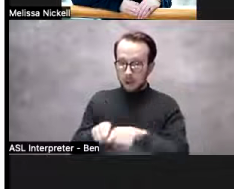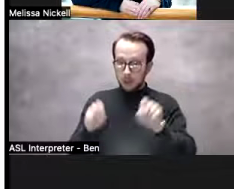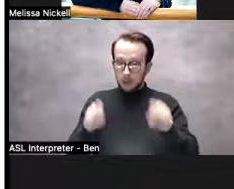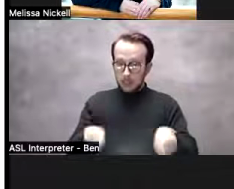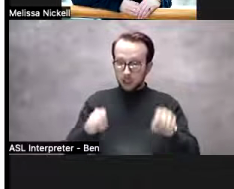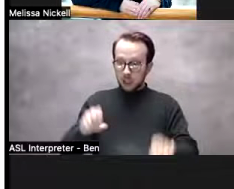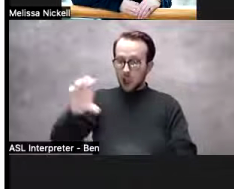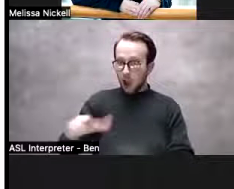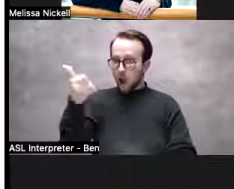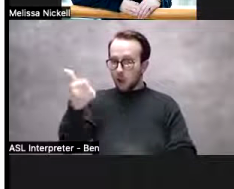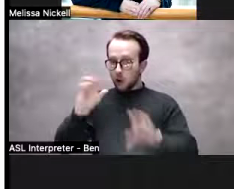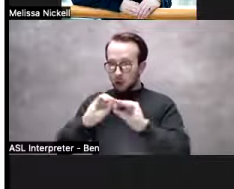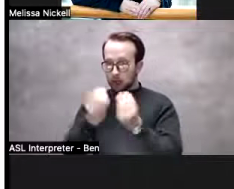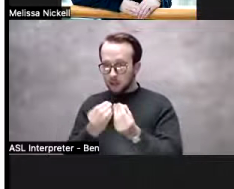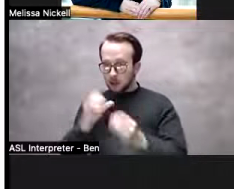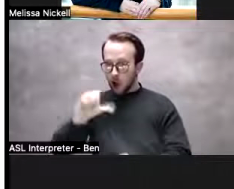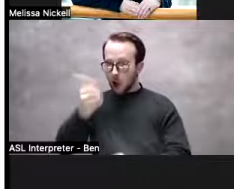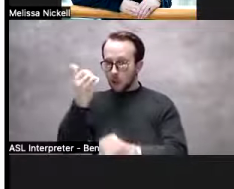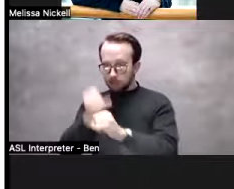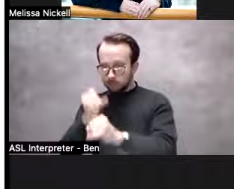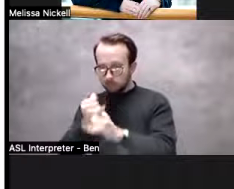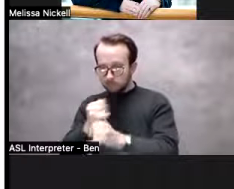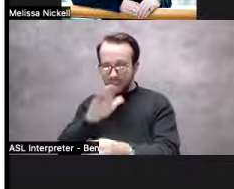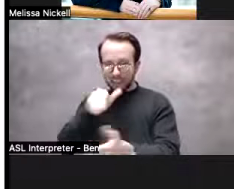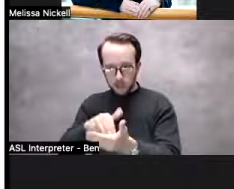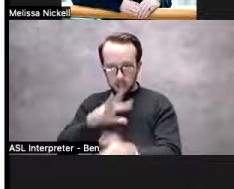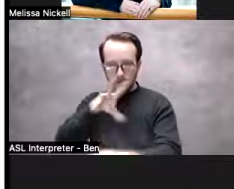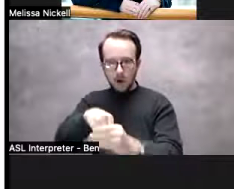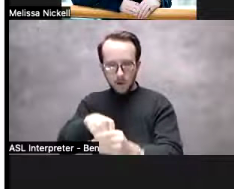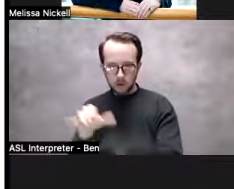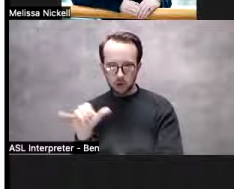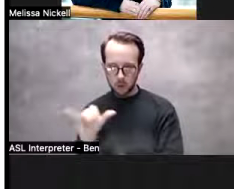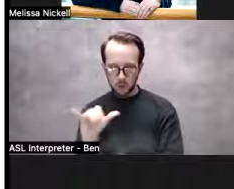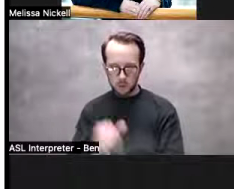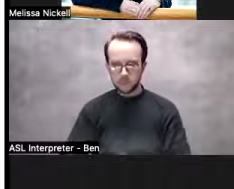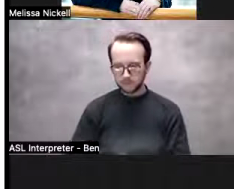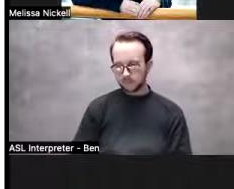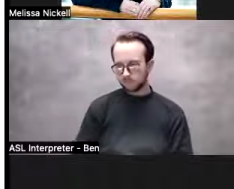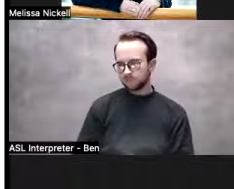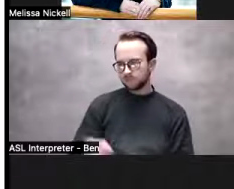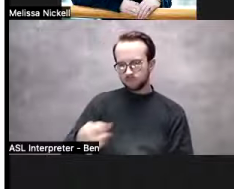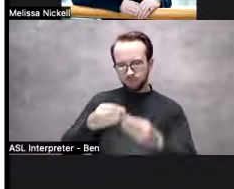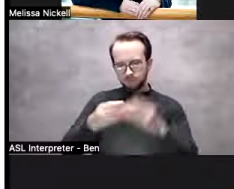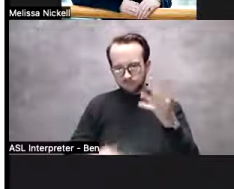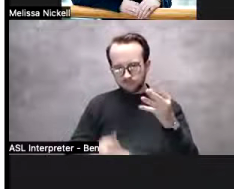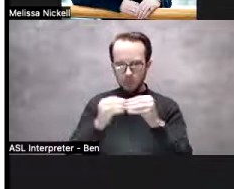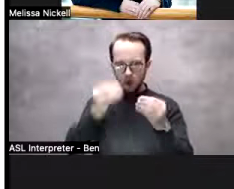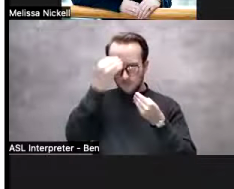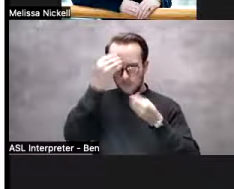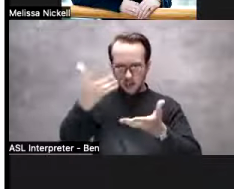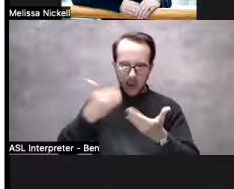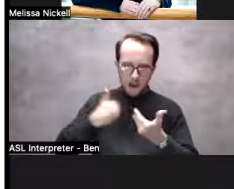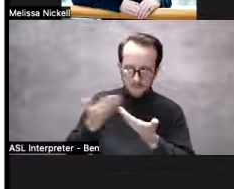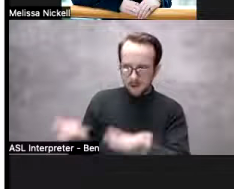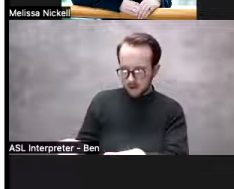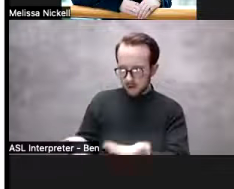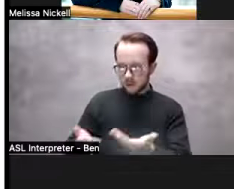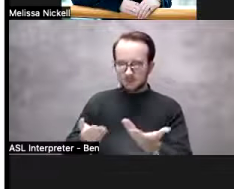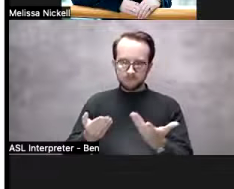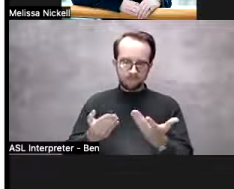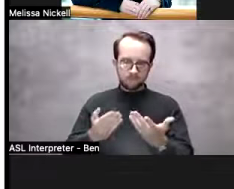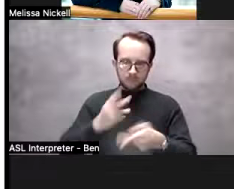organizations or other institutes or centers that may also participate in that as well. And it gives you some more information here, tells you, what type of